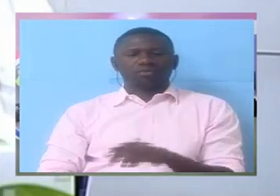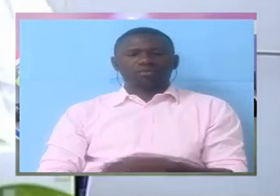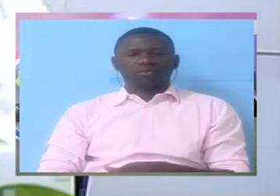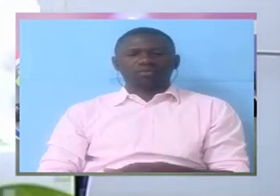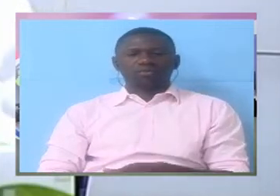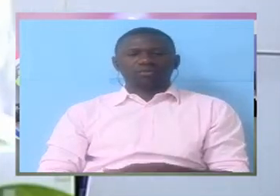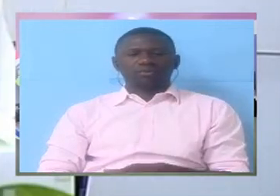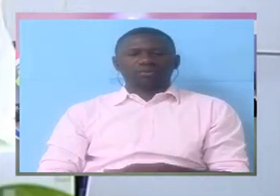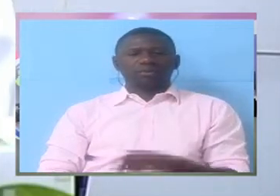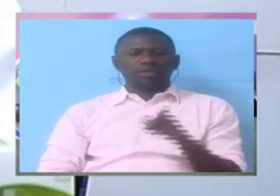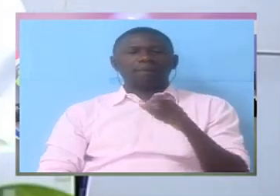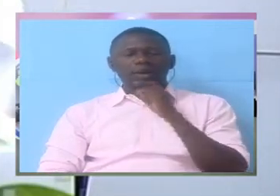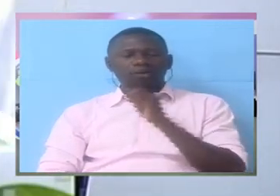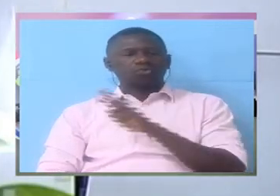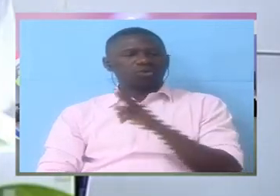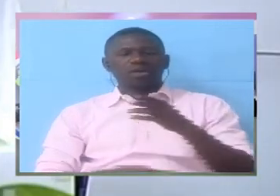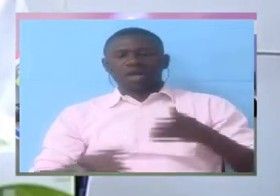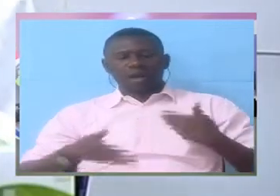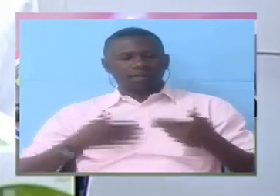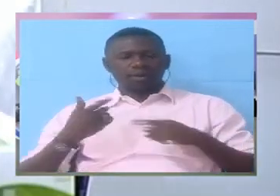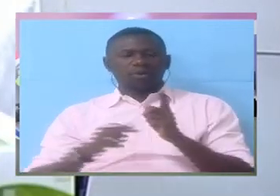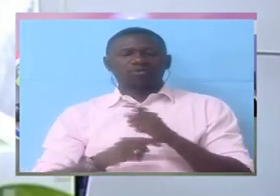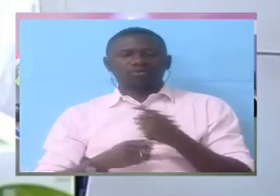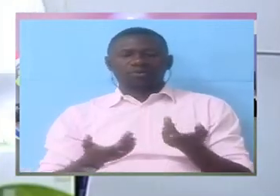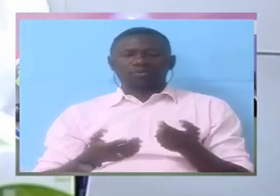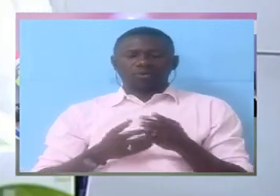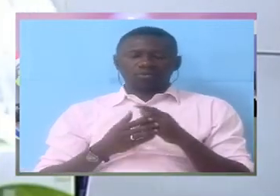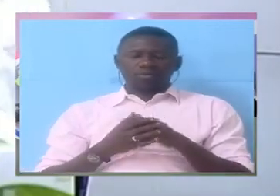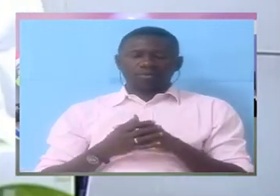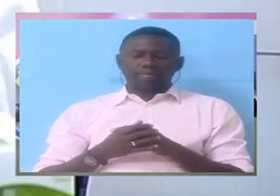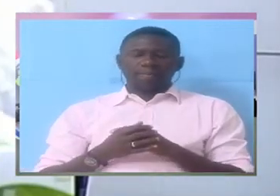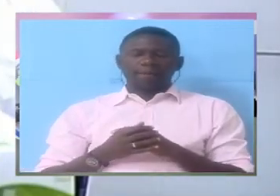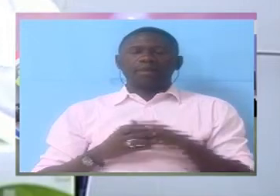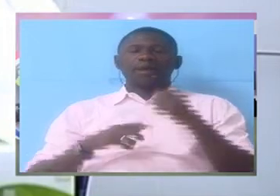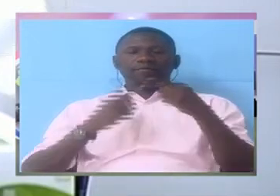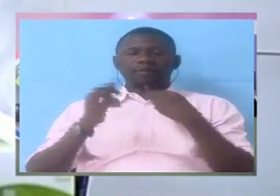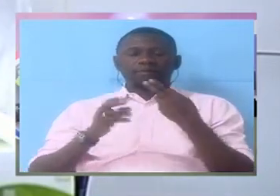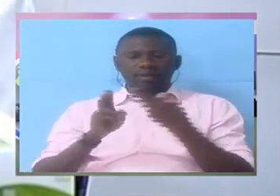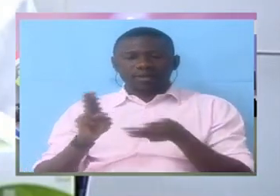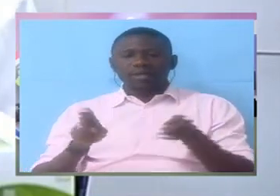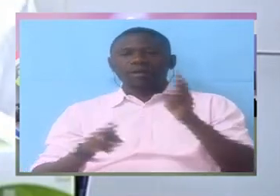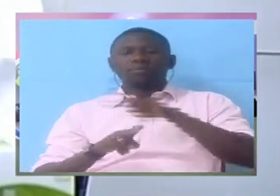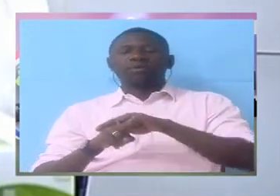doesn't go well with him. I was reported.